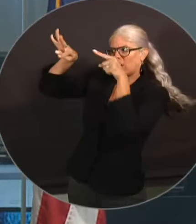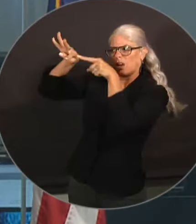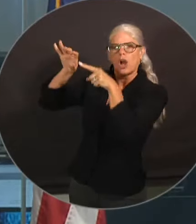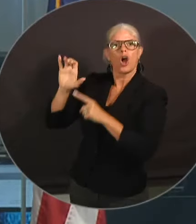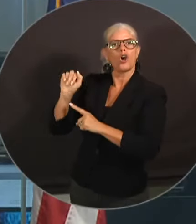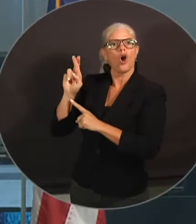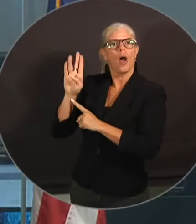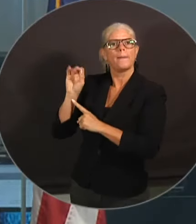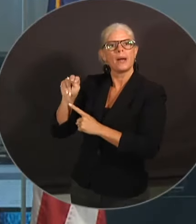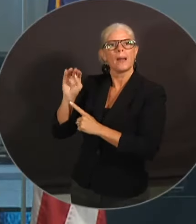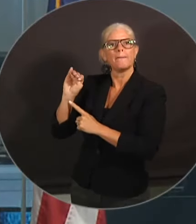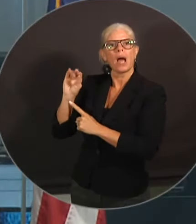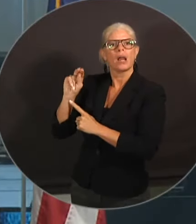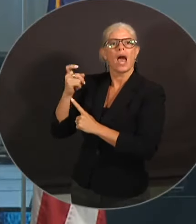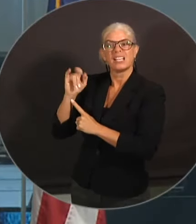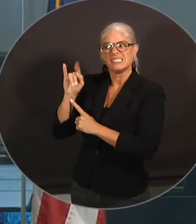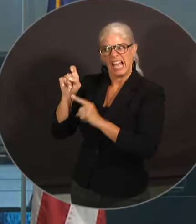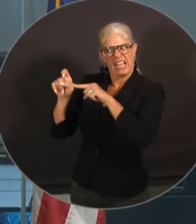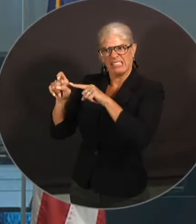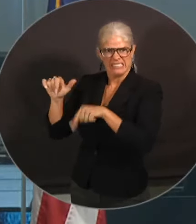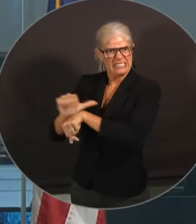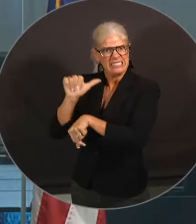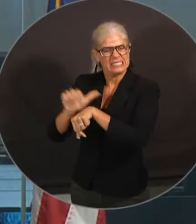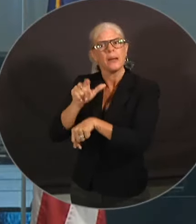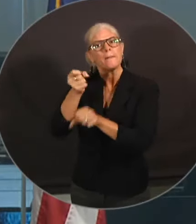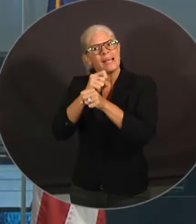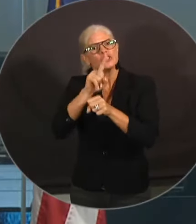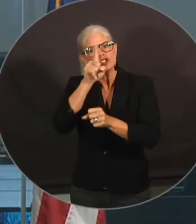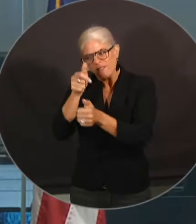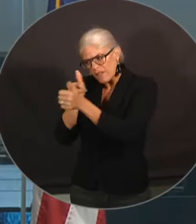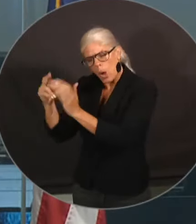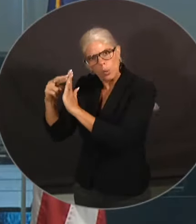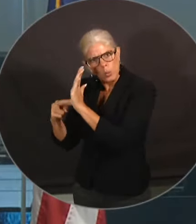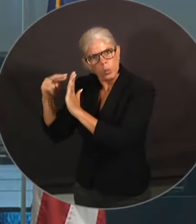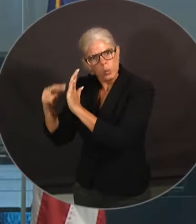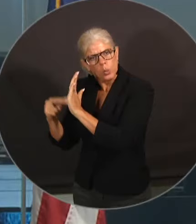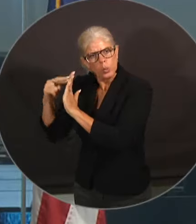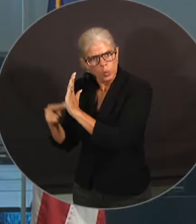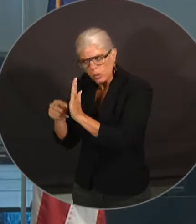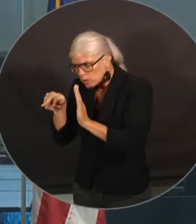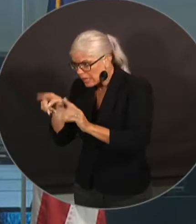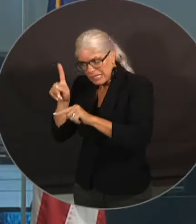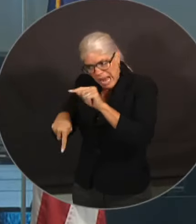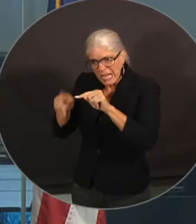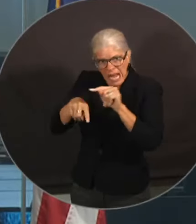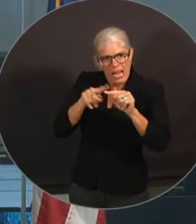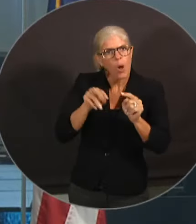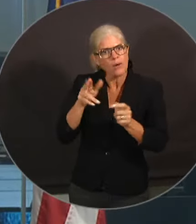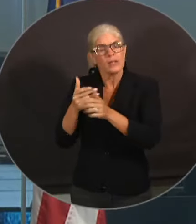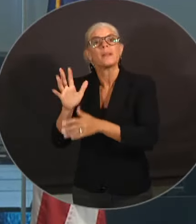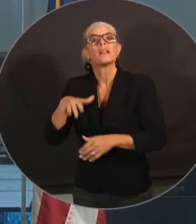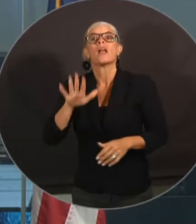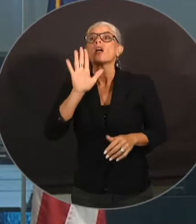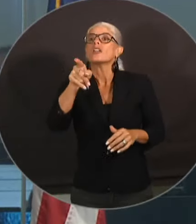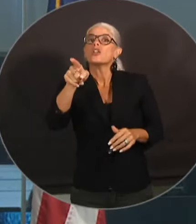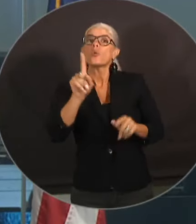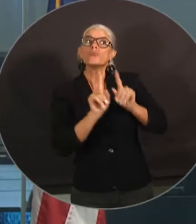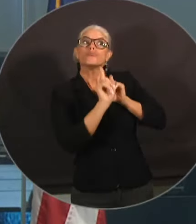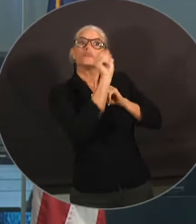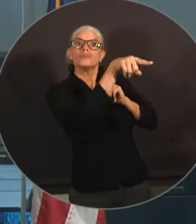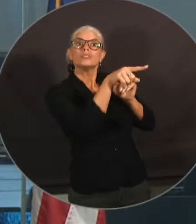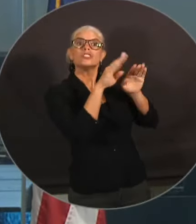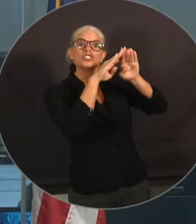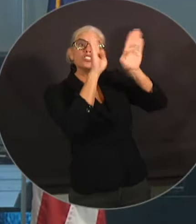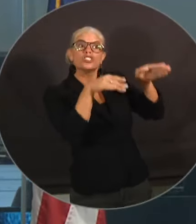use the generators appropriately. Also, in terms of shelters, so if you are